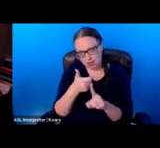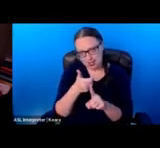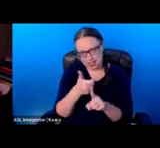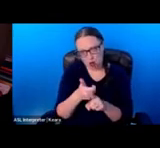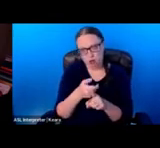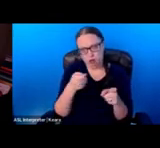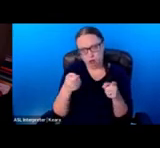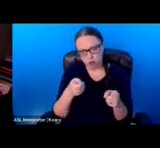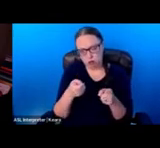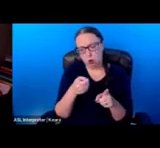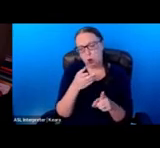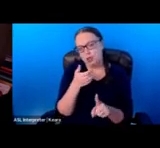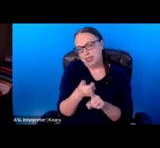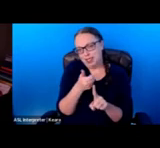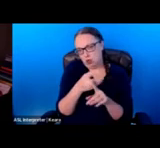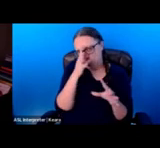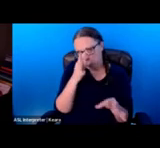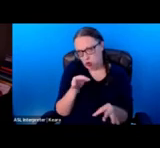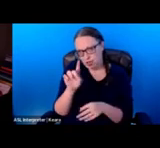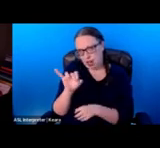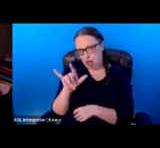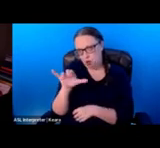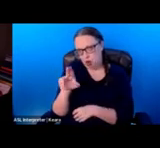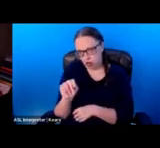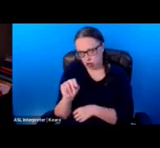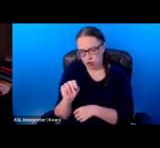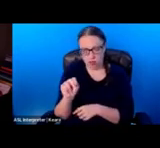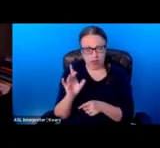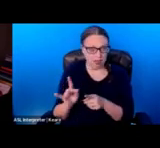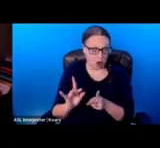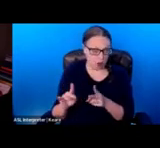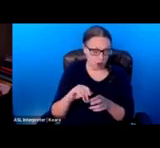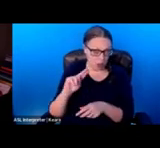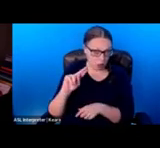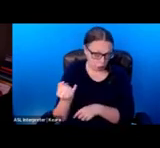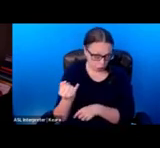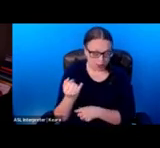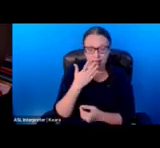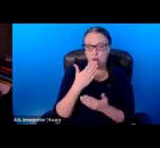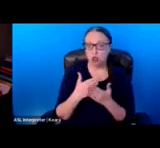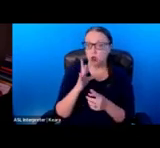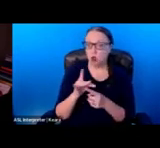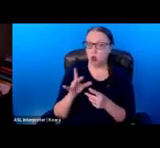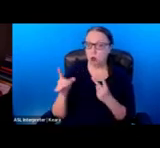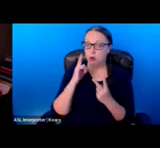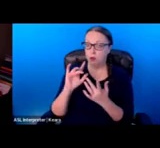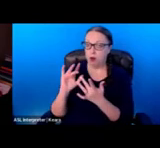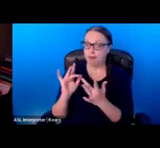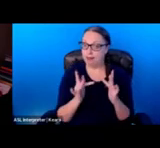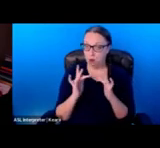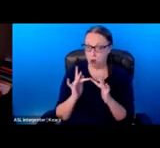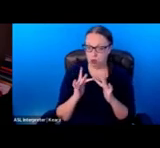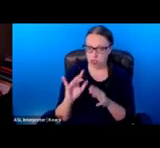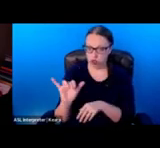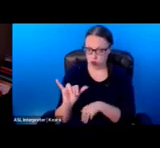an option in New Jersey. It's an opportunity for people to network with others. So people that are